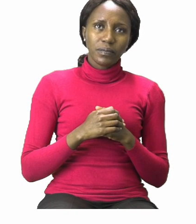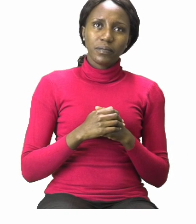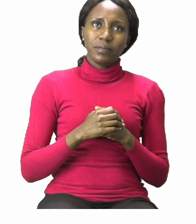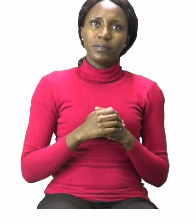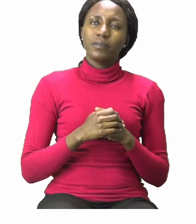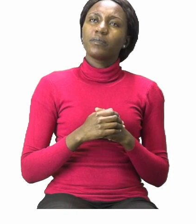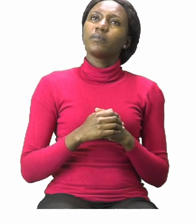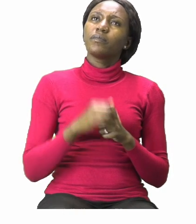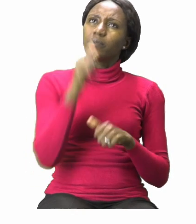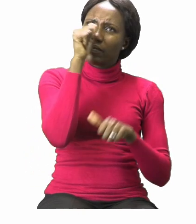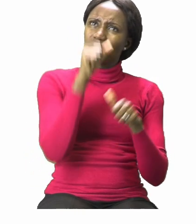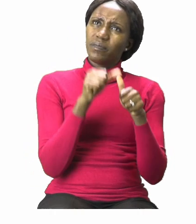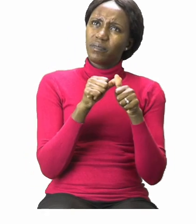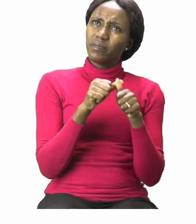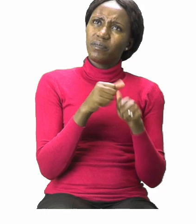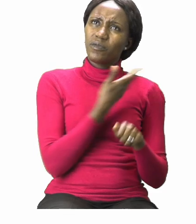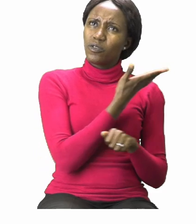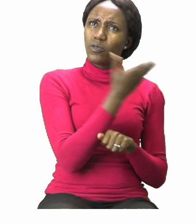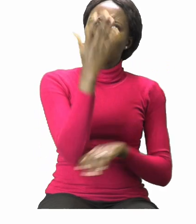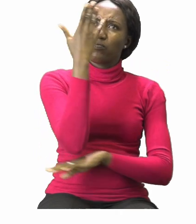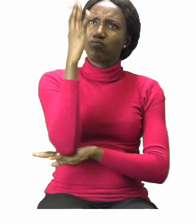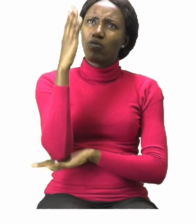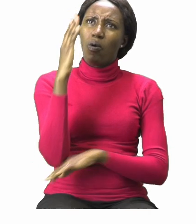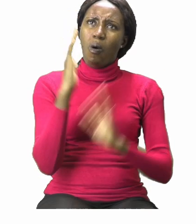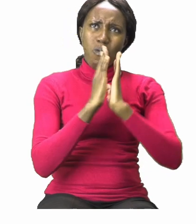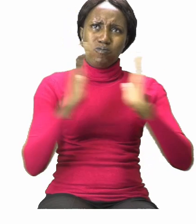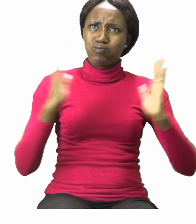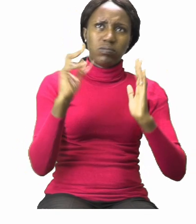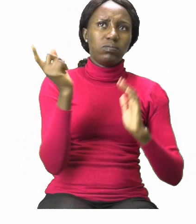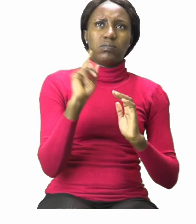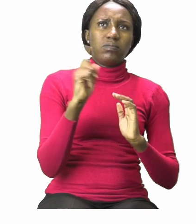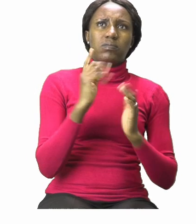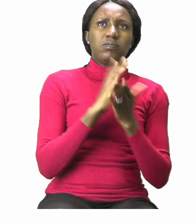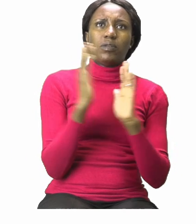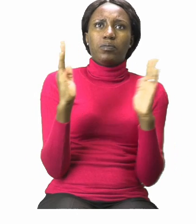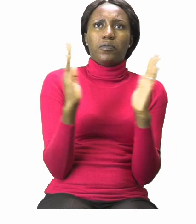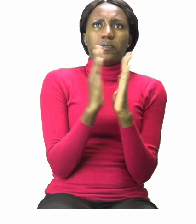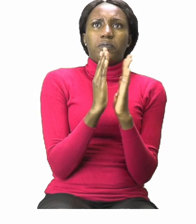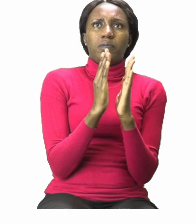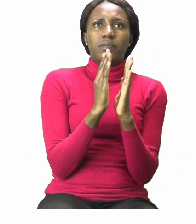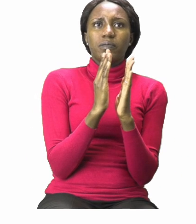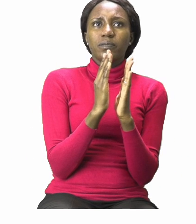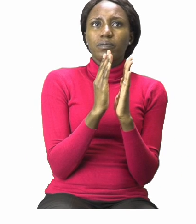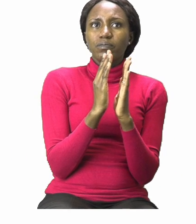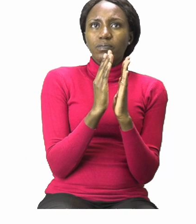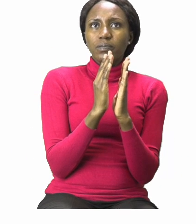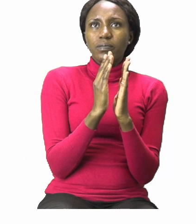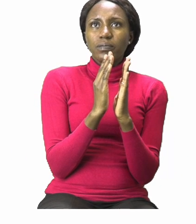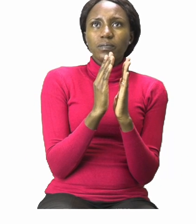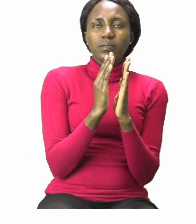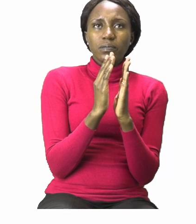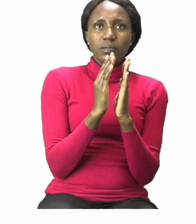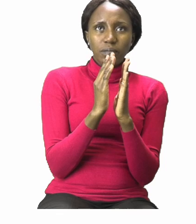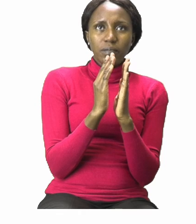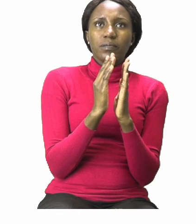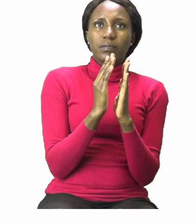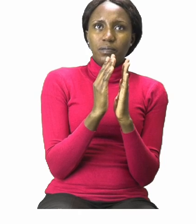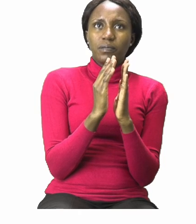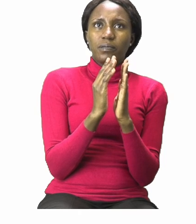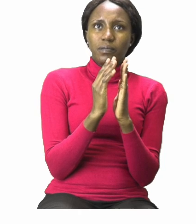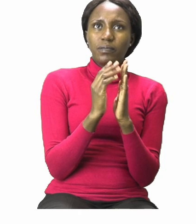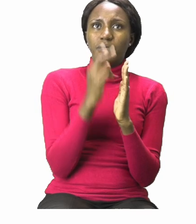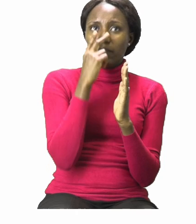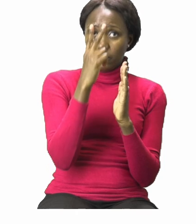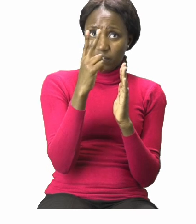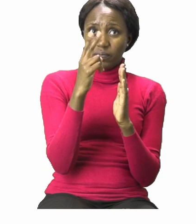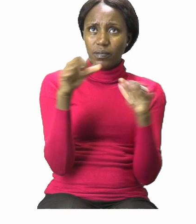every tree is going to be thick. The other one that we can see is thin. You can see that the size is